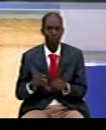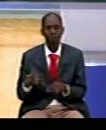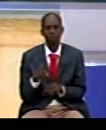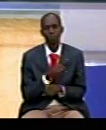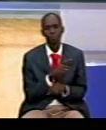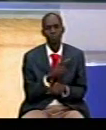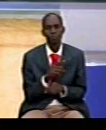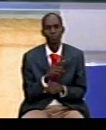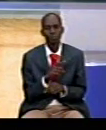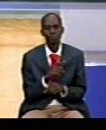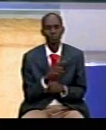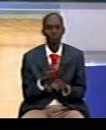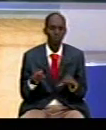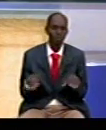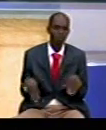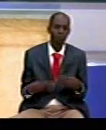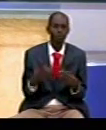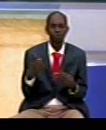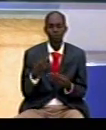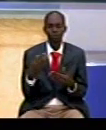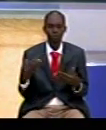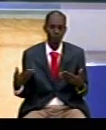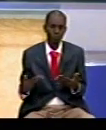Give you regeneration.